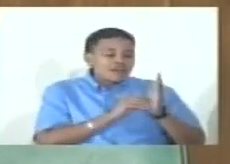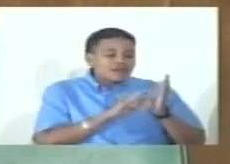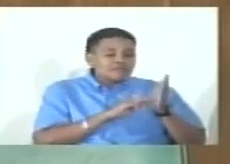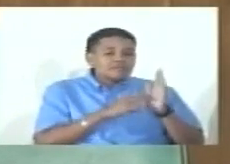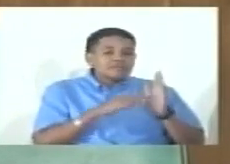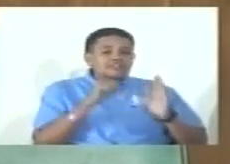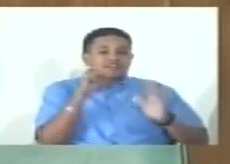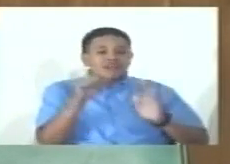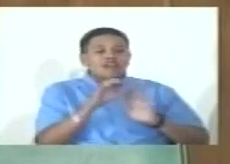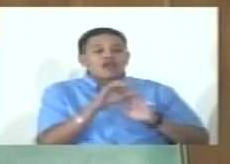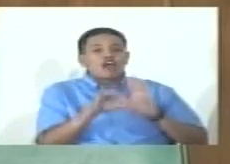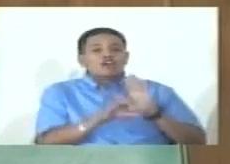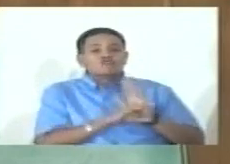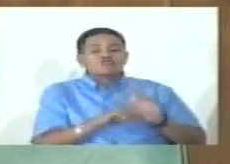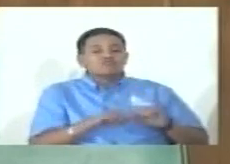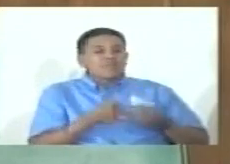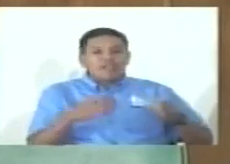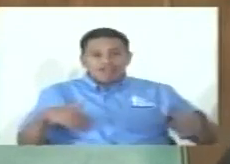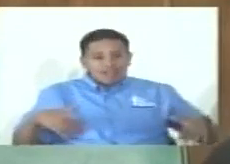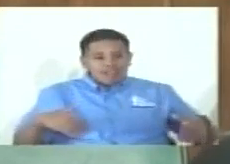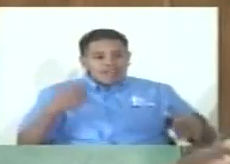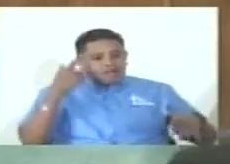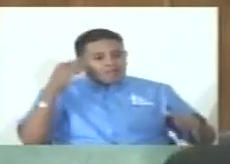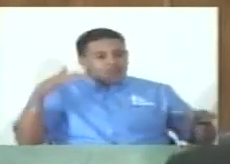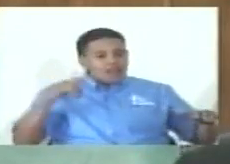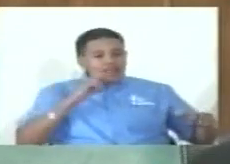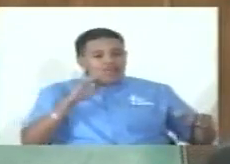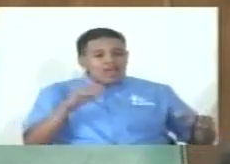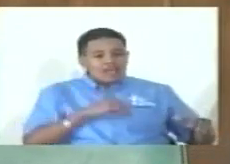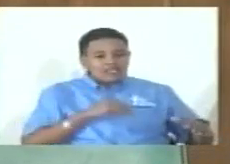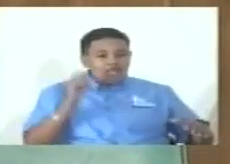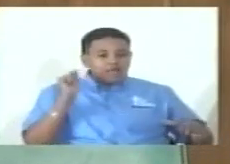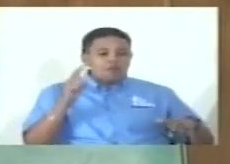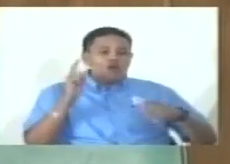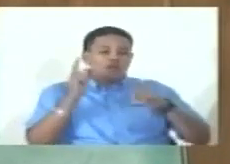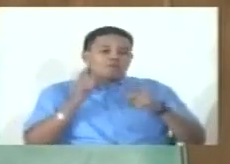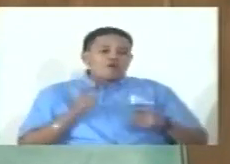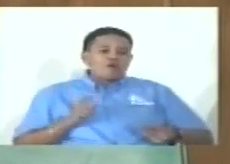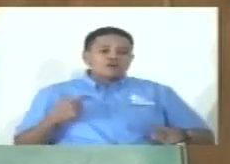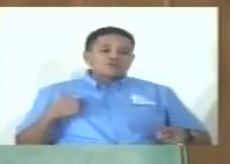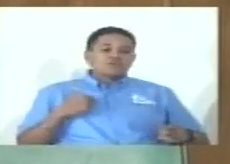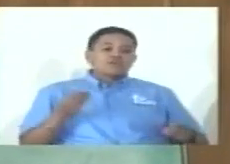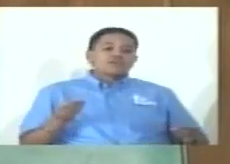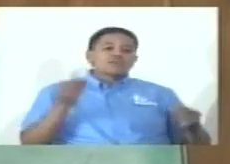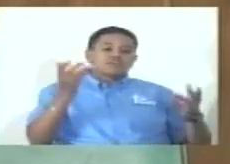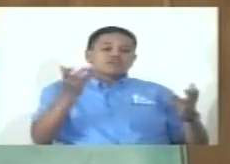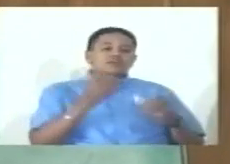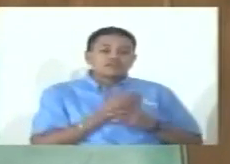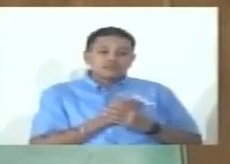unconstitutional. Well, because they didn't accept all the points we were making,